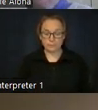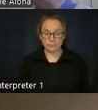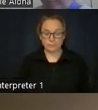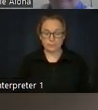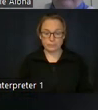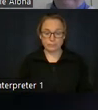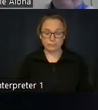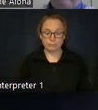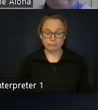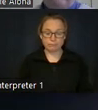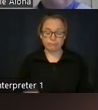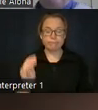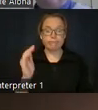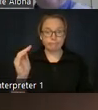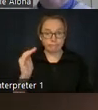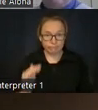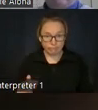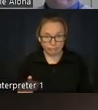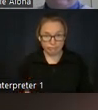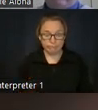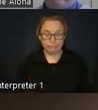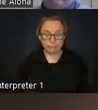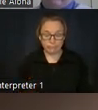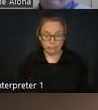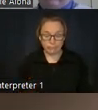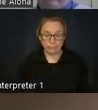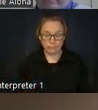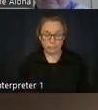And then we can go to the next slide.